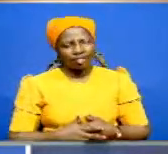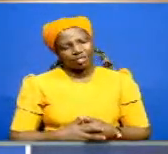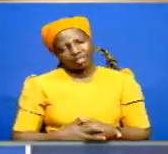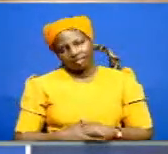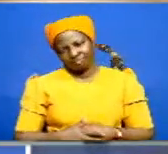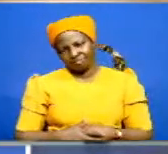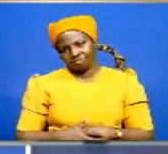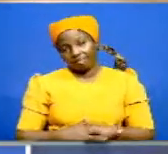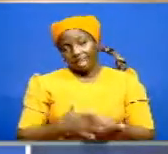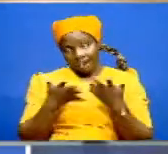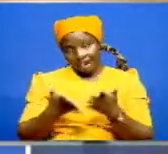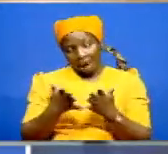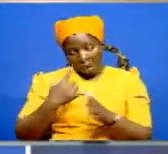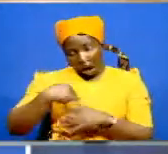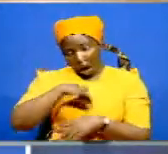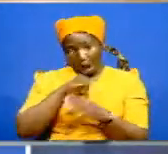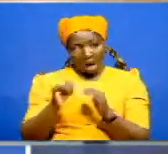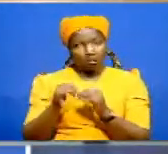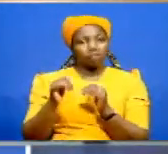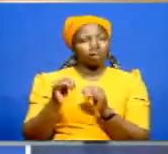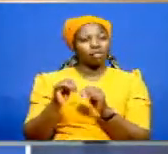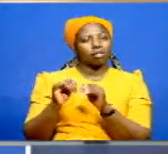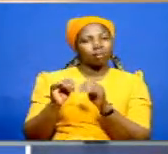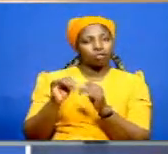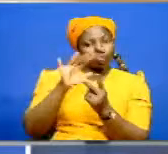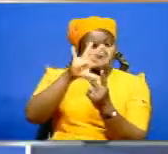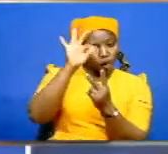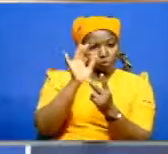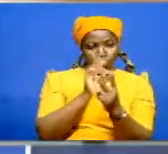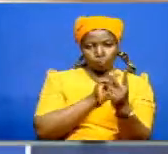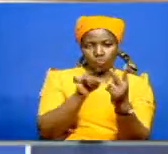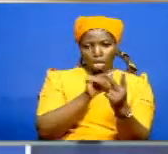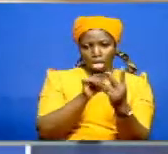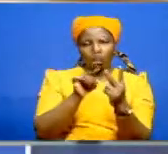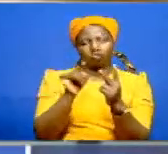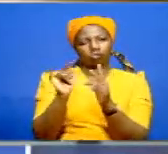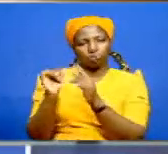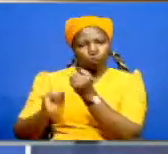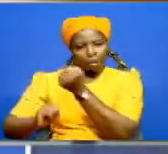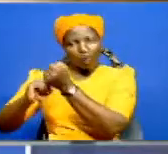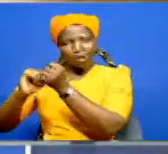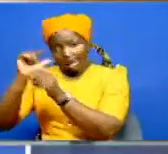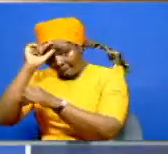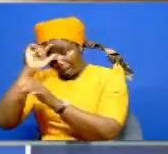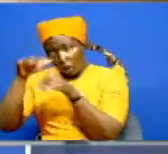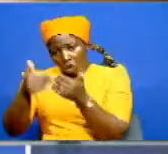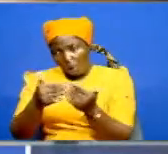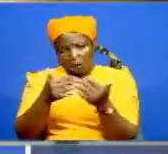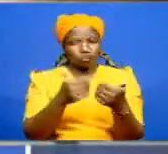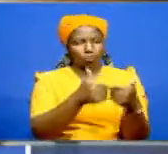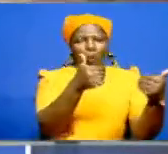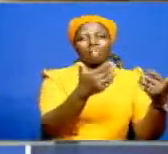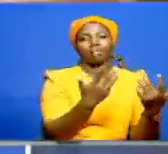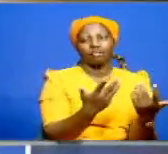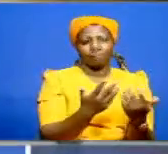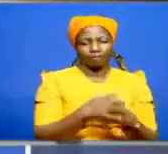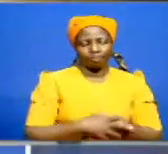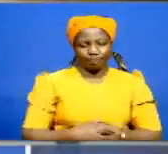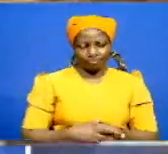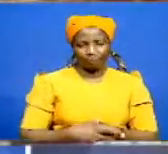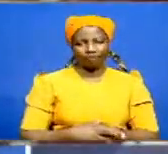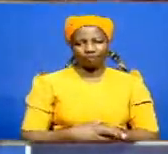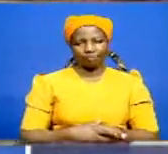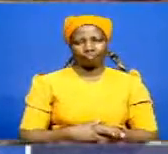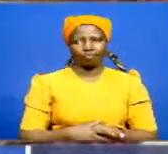moja, we are either together or we are apart. But you cannot come and take credit and then at the same time insult those you are together